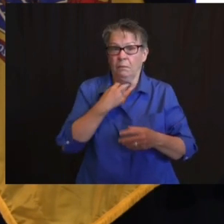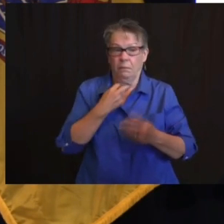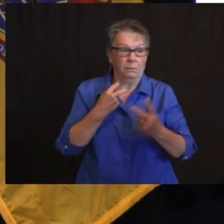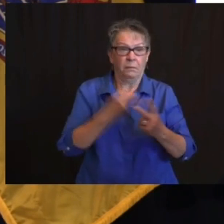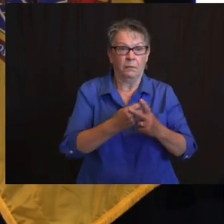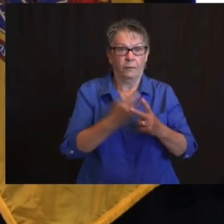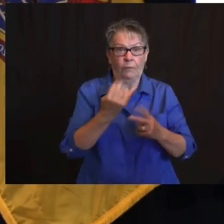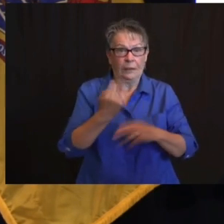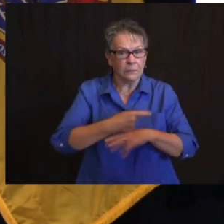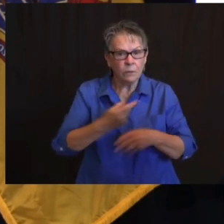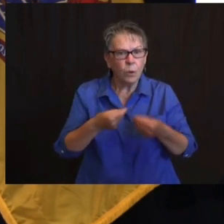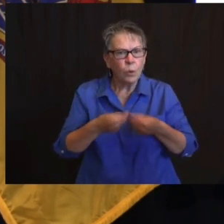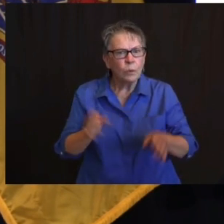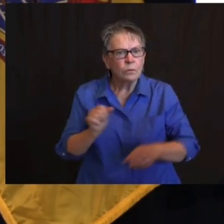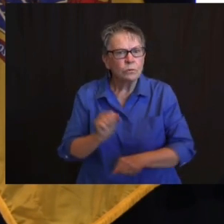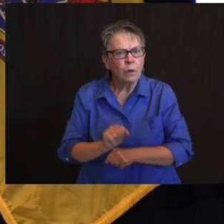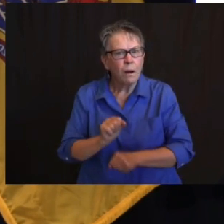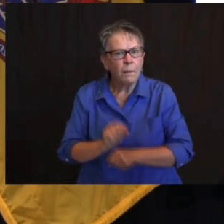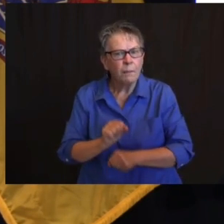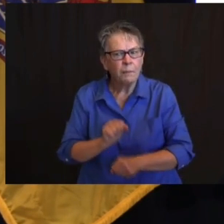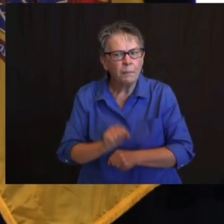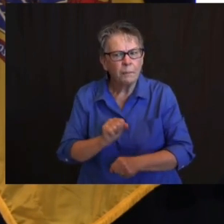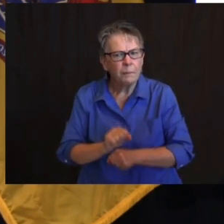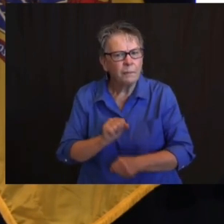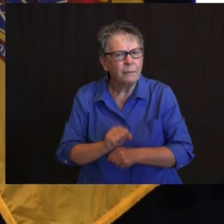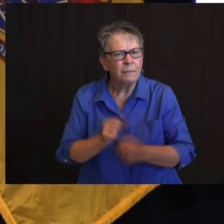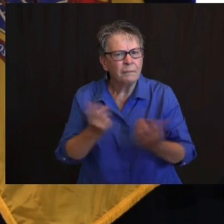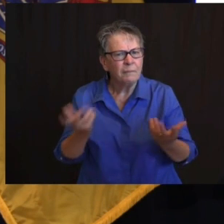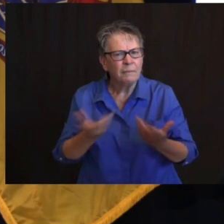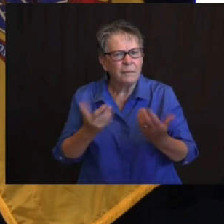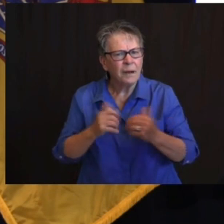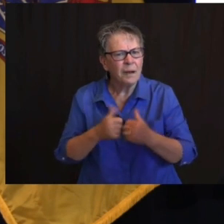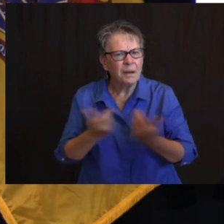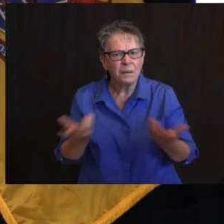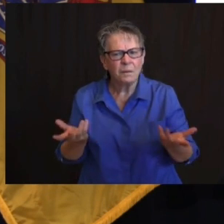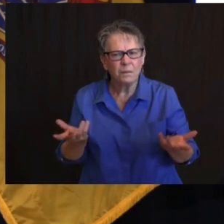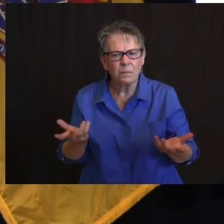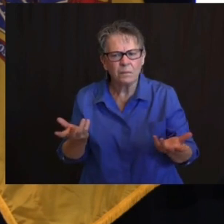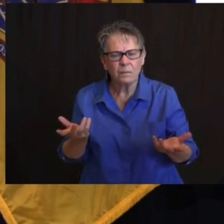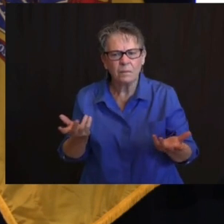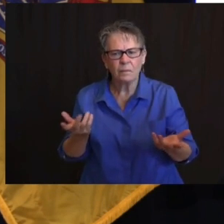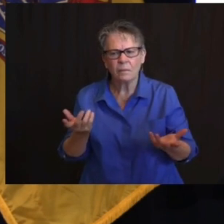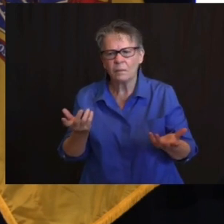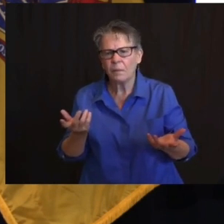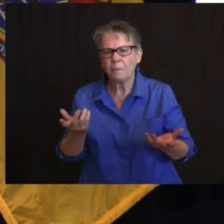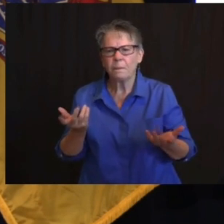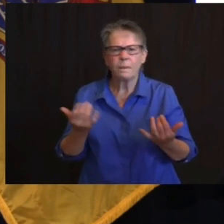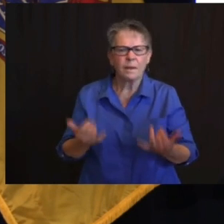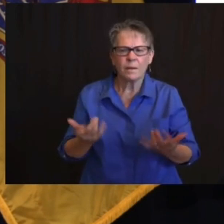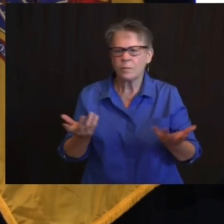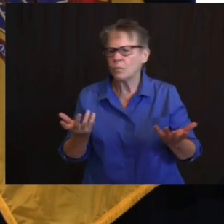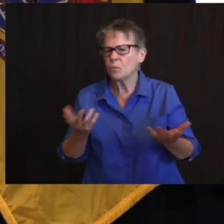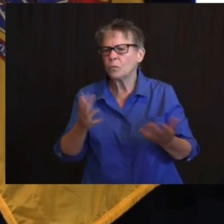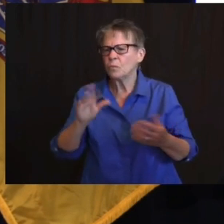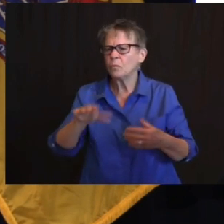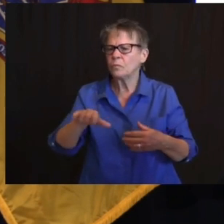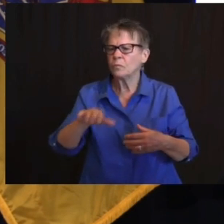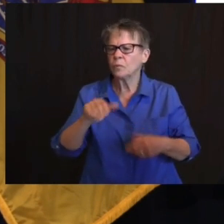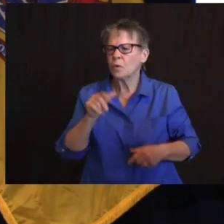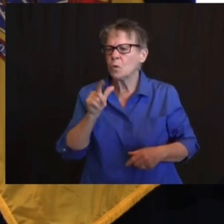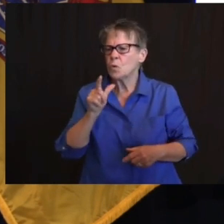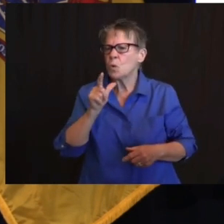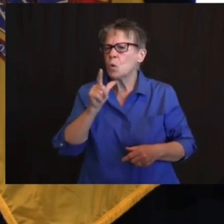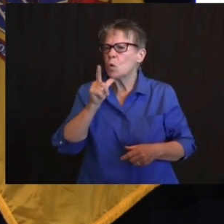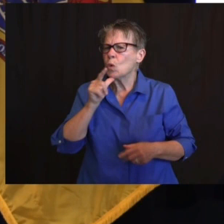local tracing teams they've already trained and established. What's your response to that? Finally, who's monitoring barbershops, stores,